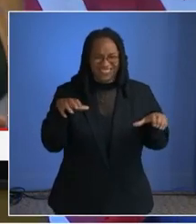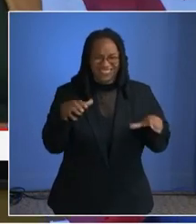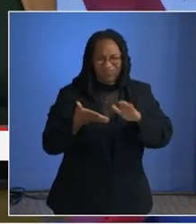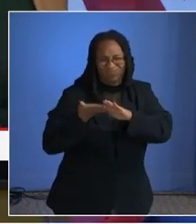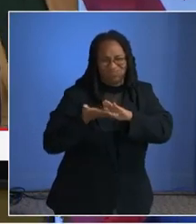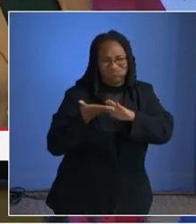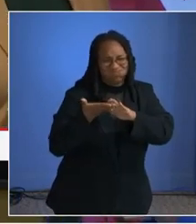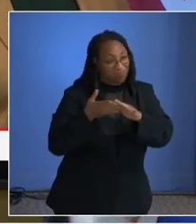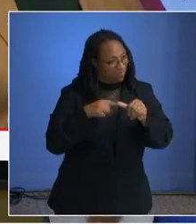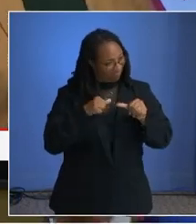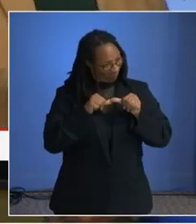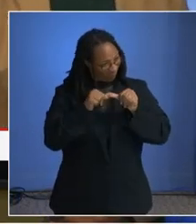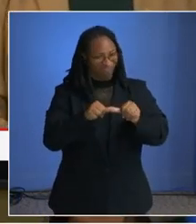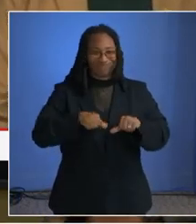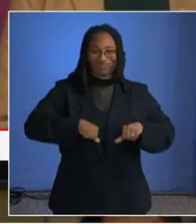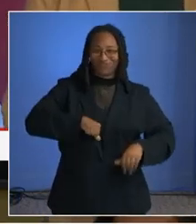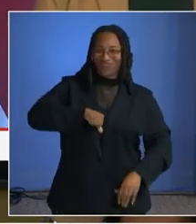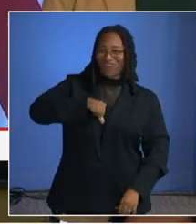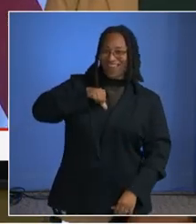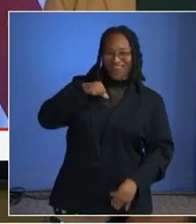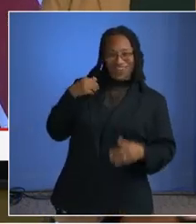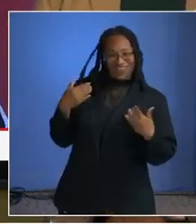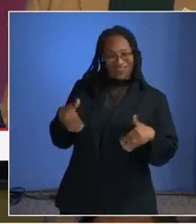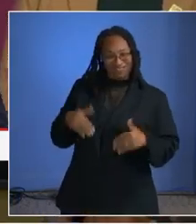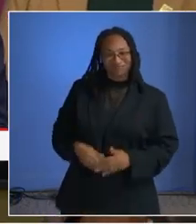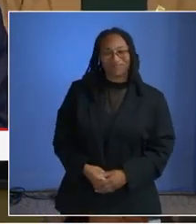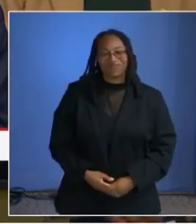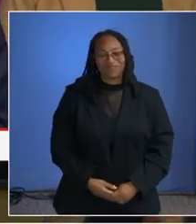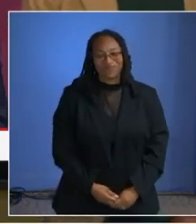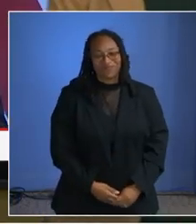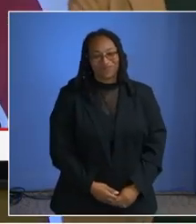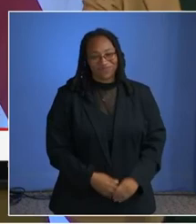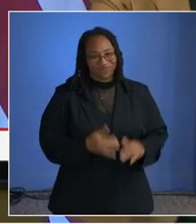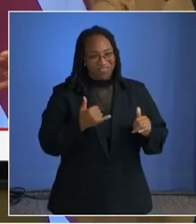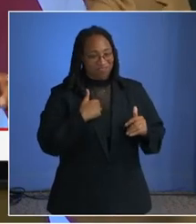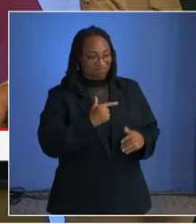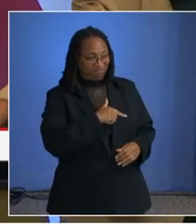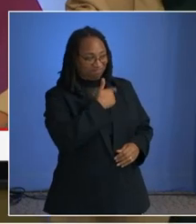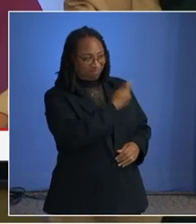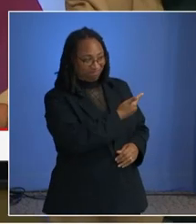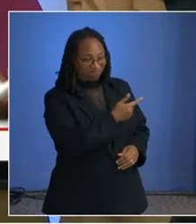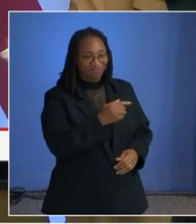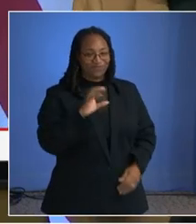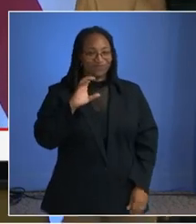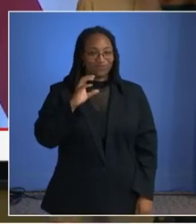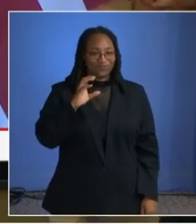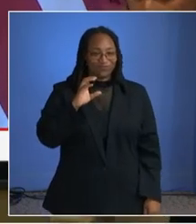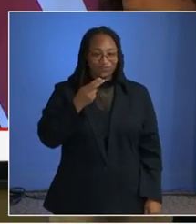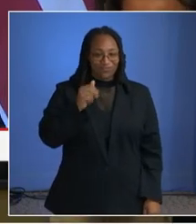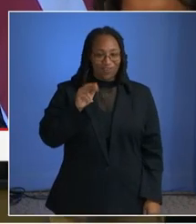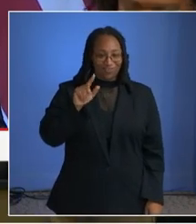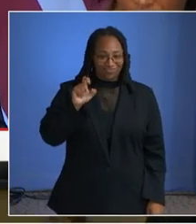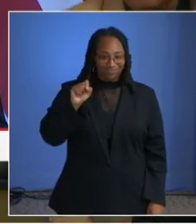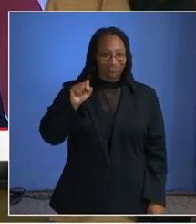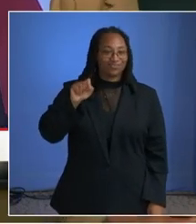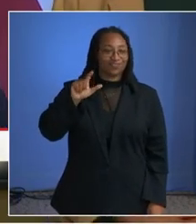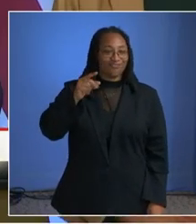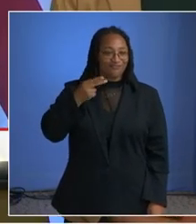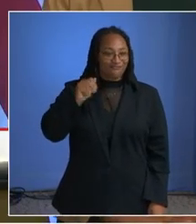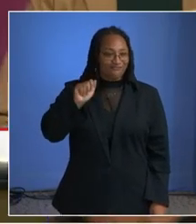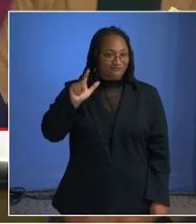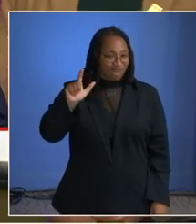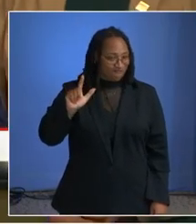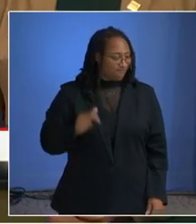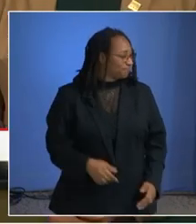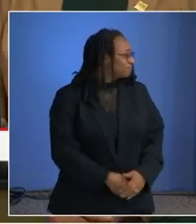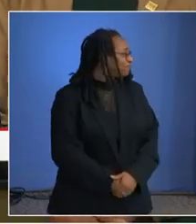Thank you, Mayor. Good morning to everyone. Just a little bit about the process And before we get into the process, I do think that